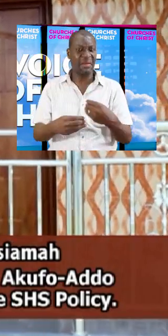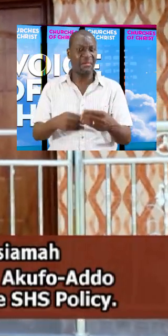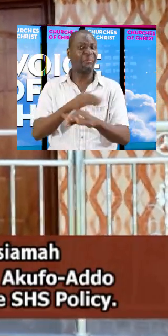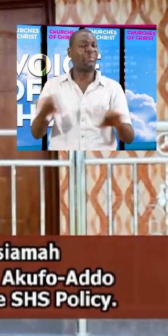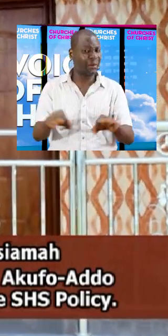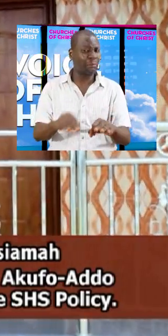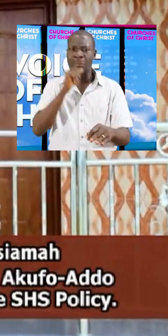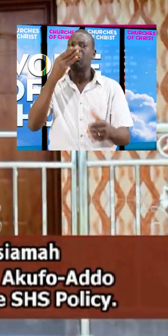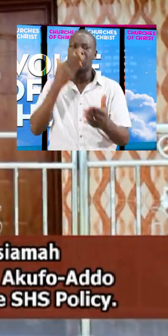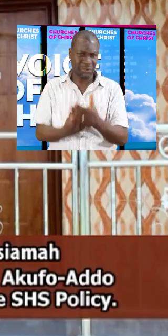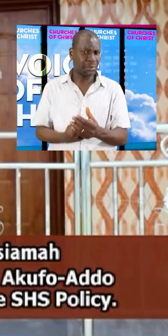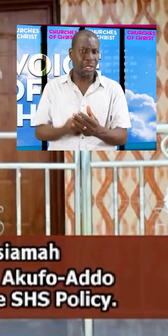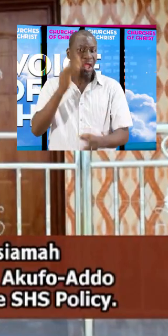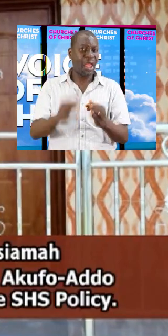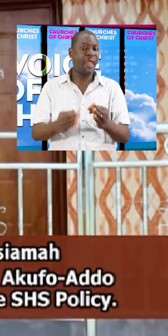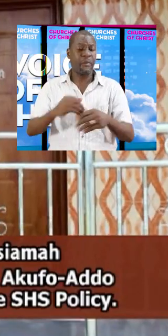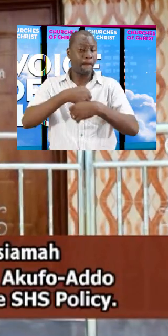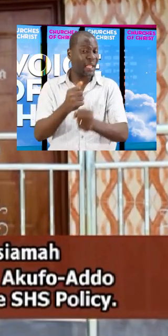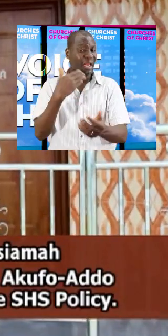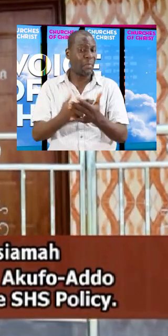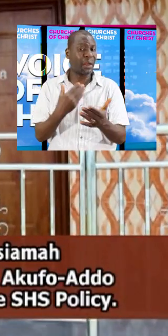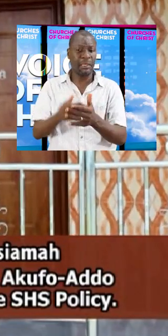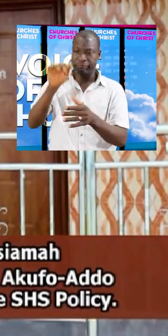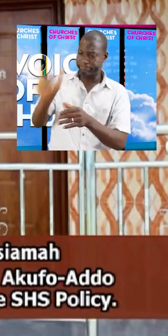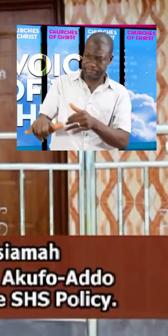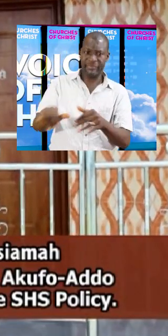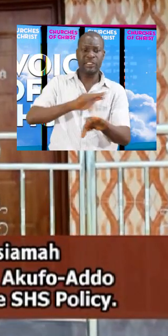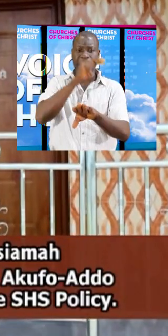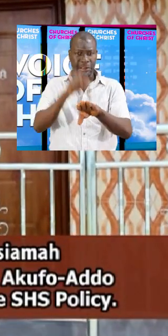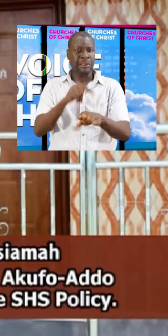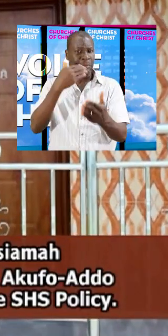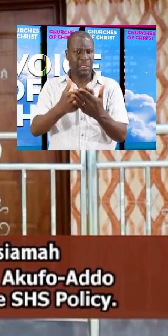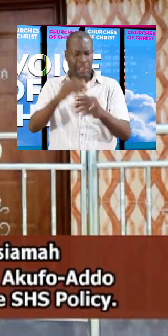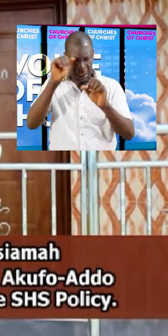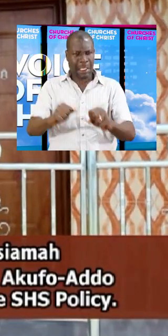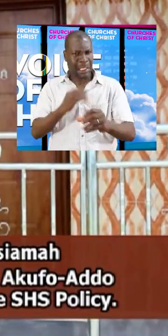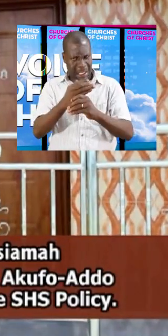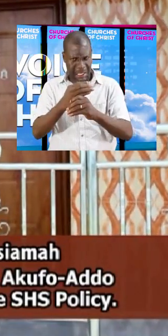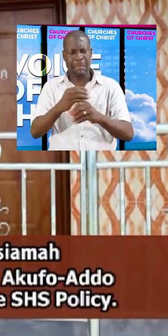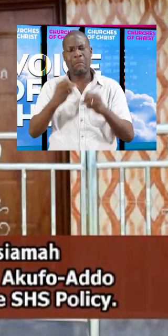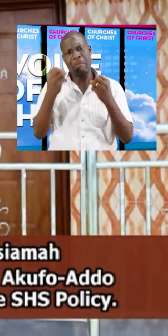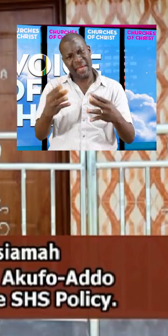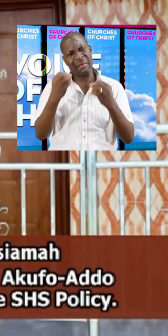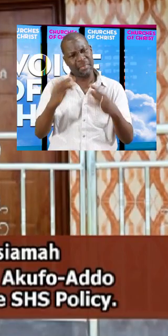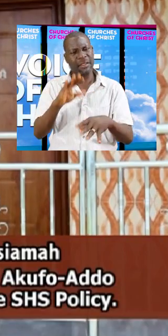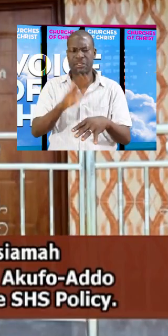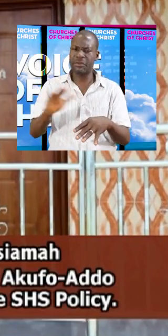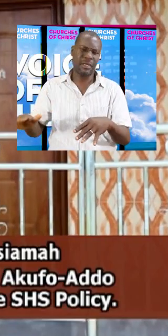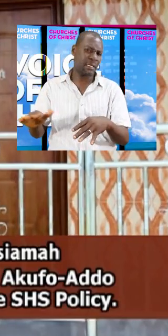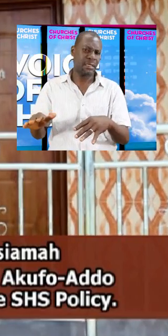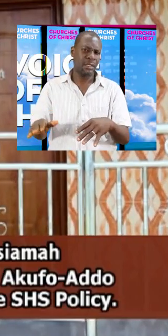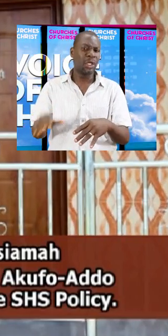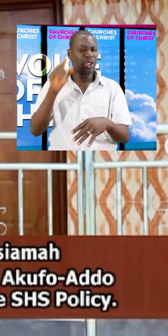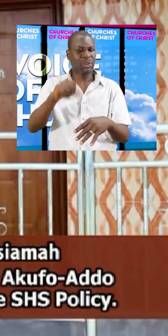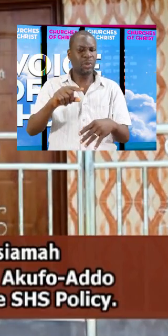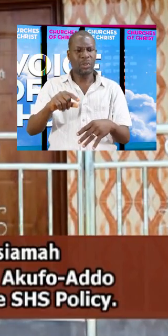sika ma sika no tena o man no afutuo mu a ye betumi di ahwe enkwala bebre mo politicians